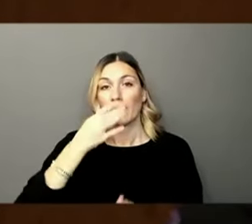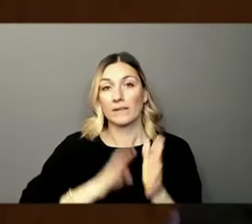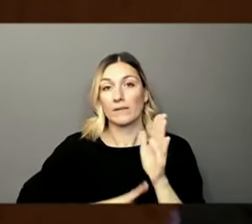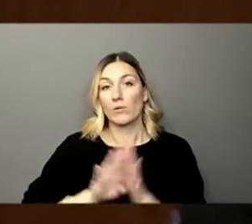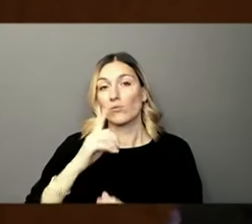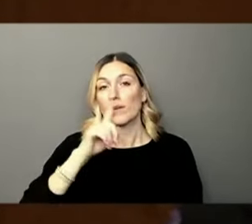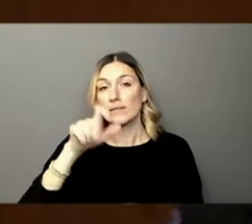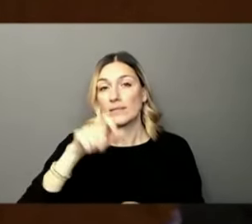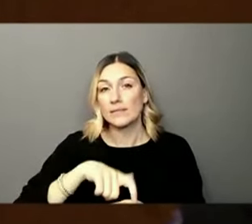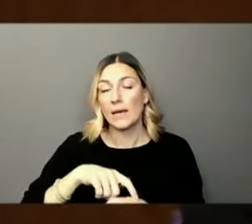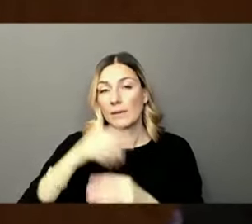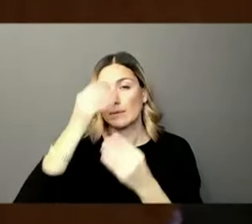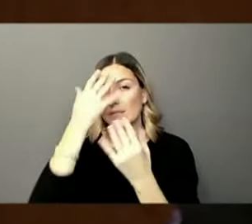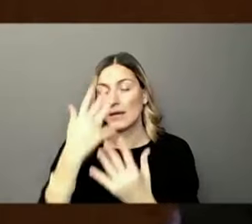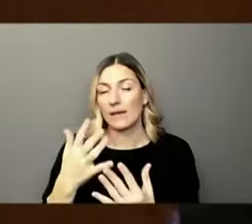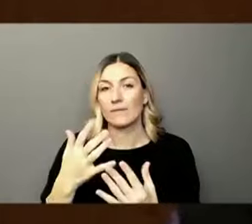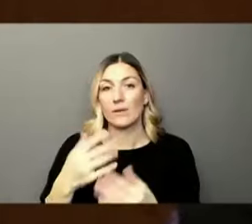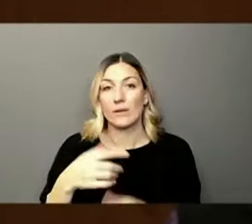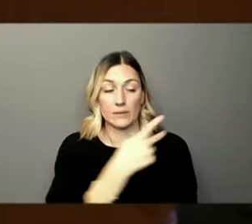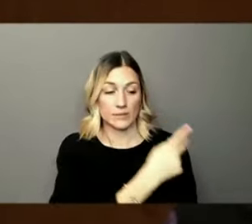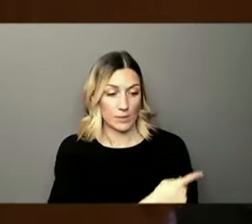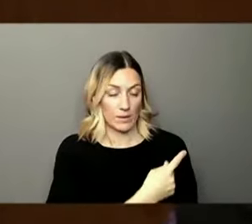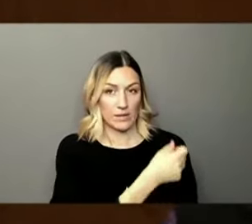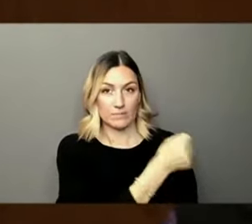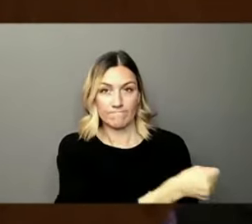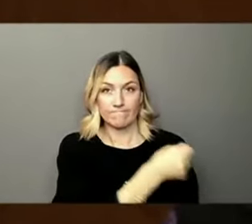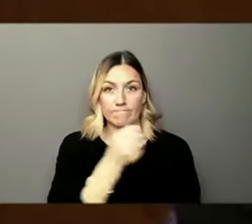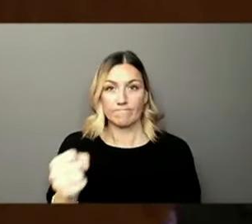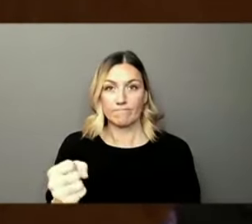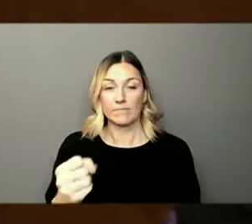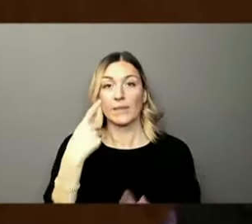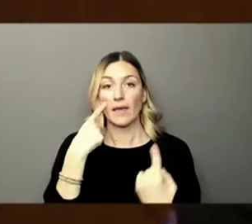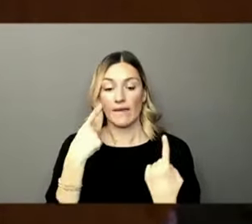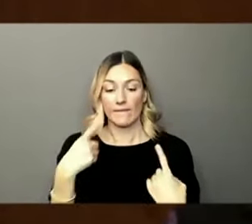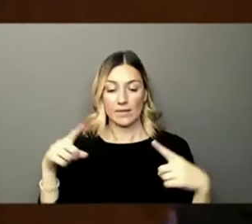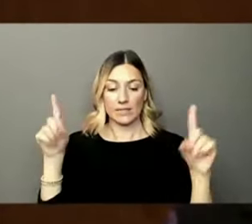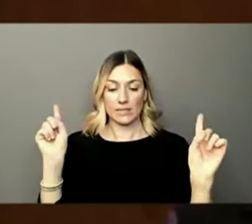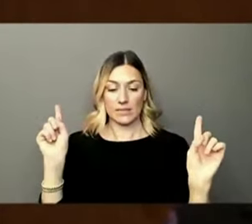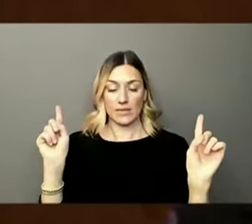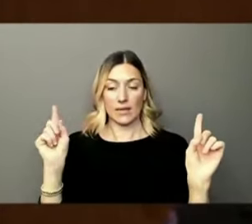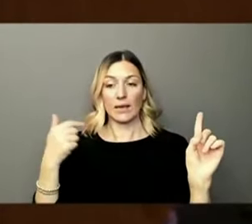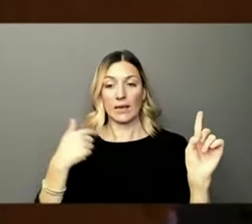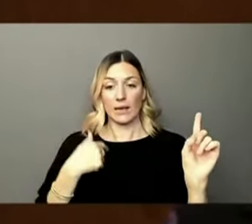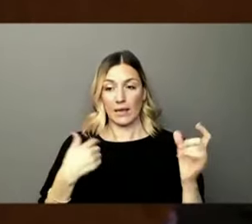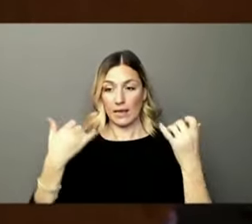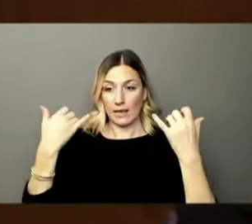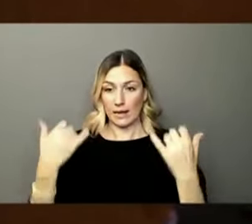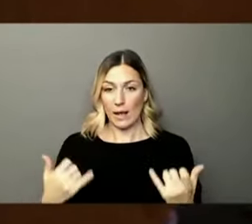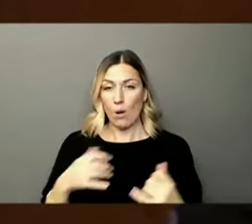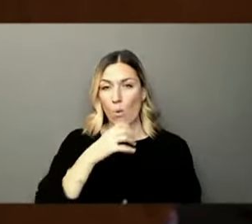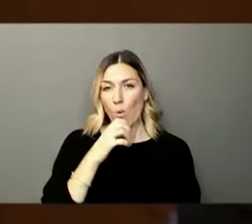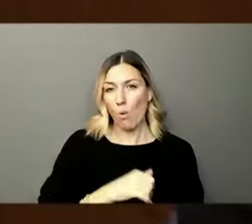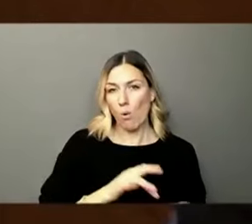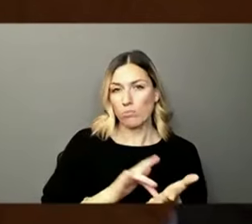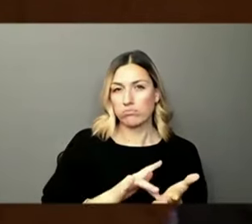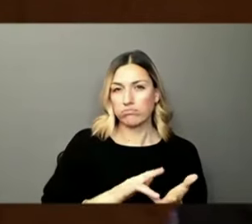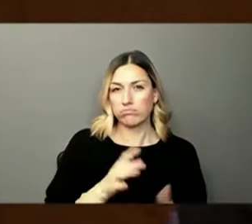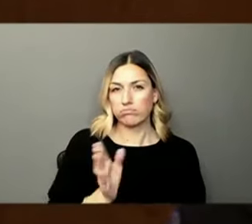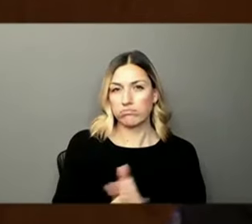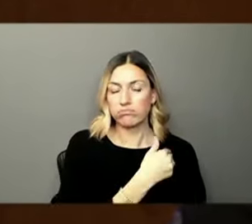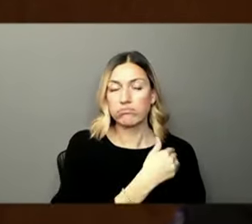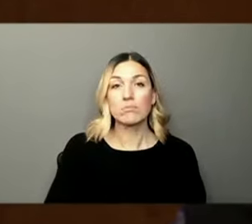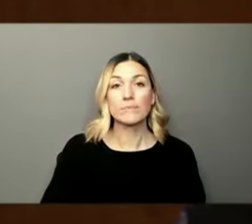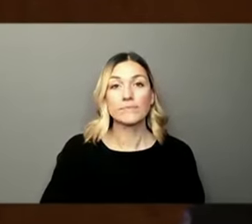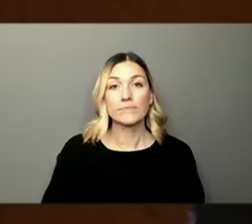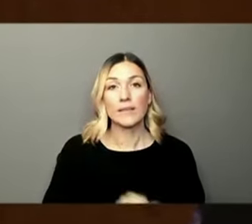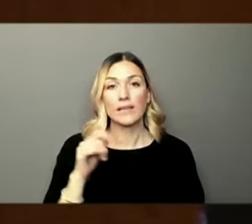to reallocate patients to drugs showing efficacy and retire drugs showing futility. This results in